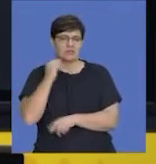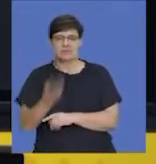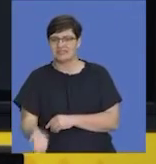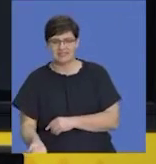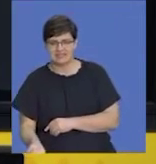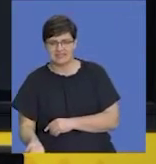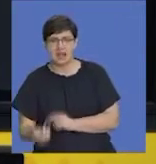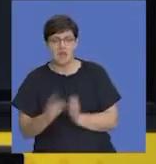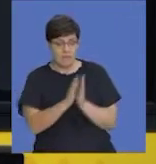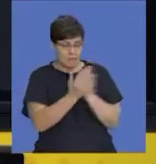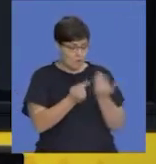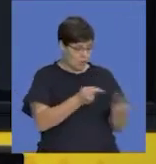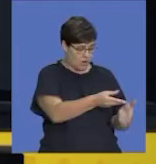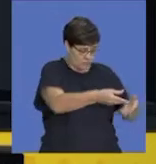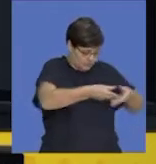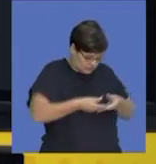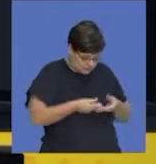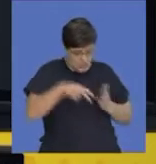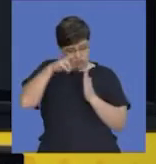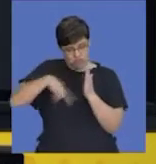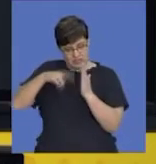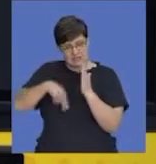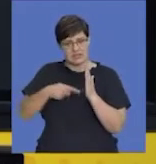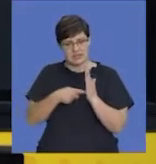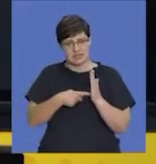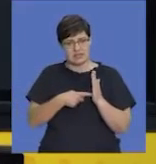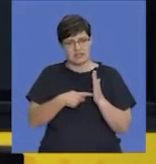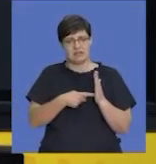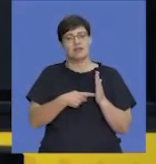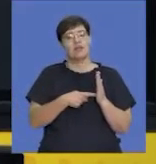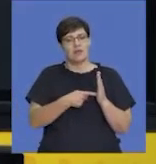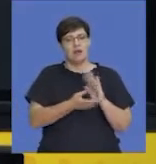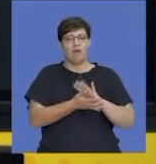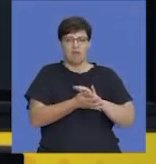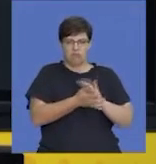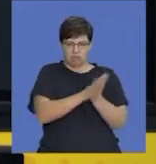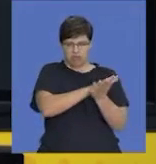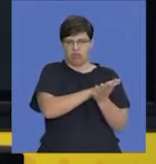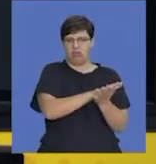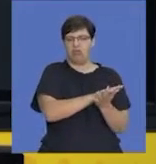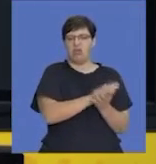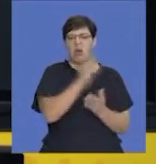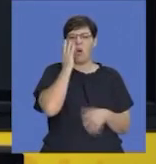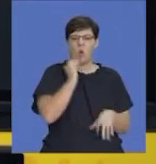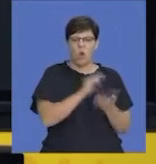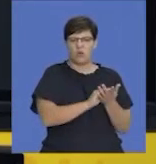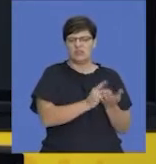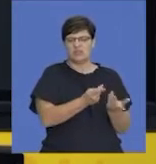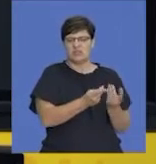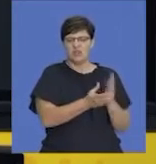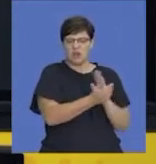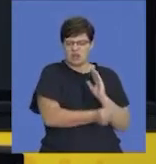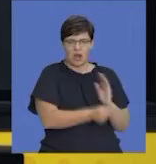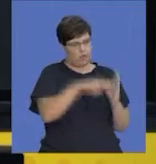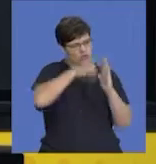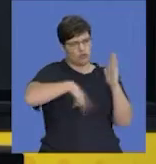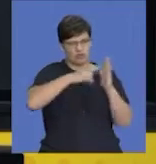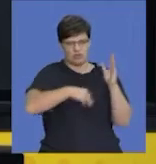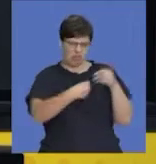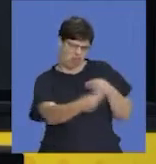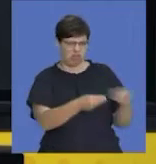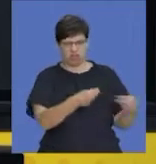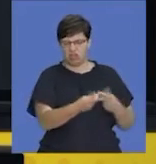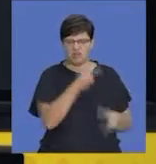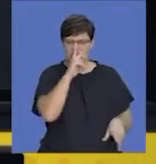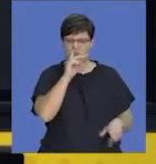you would actually take through and read from would obviously wear out after a few kids have obviously gone through it and read through